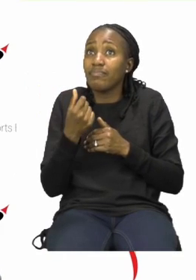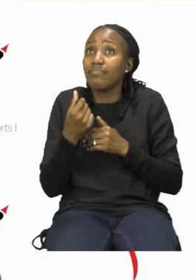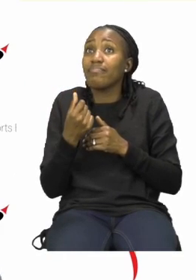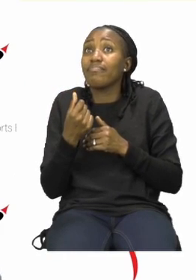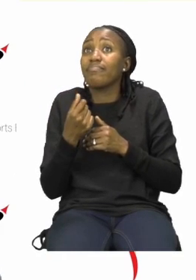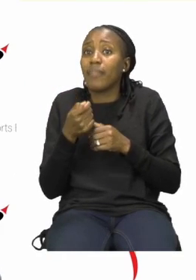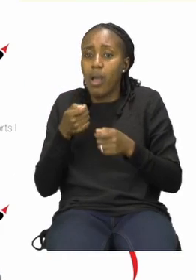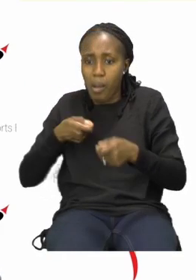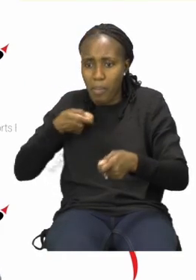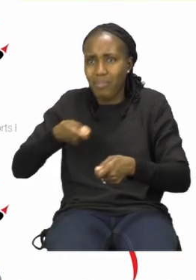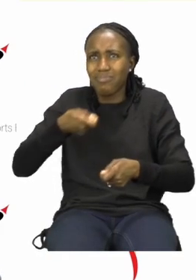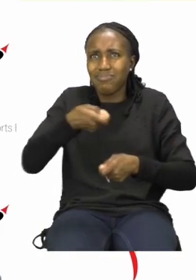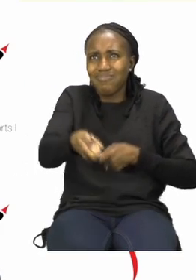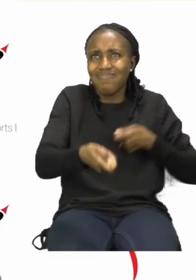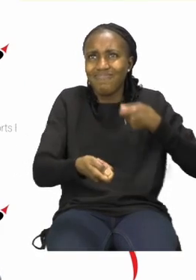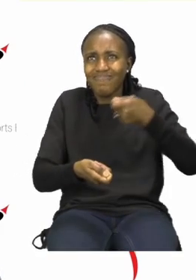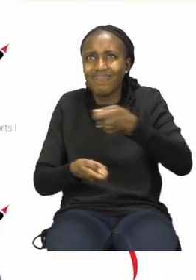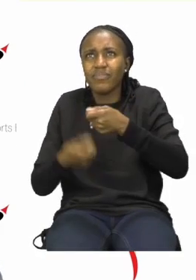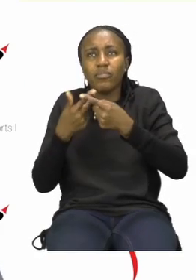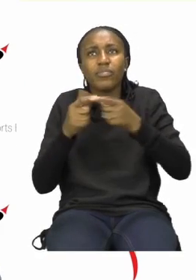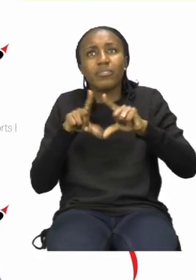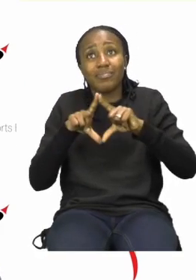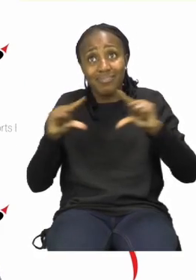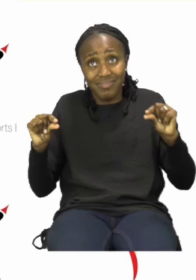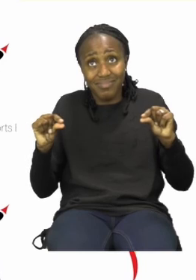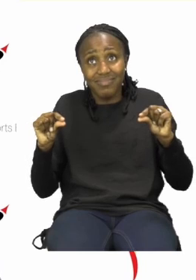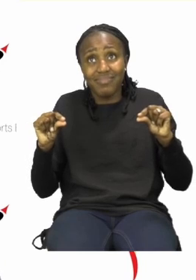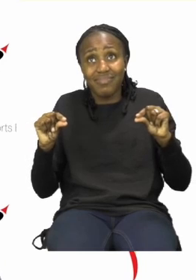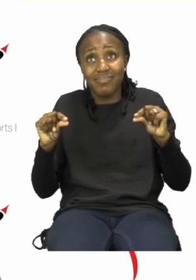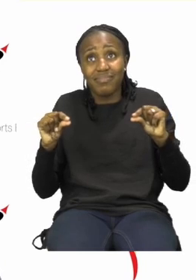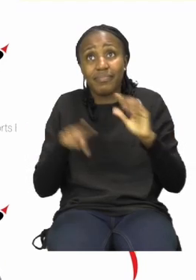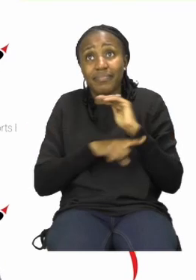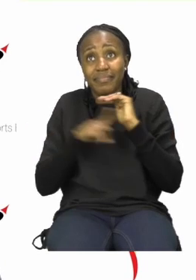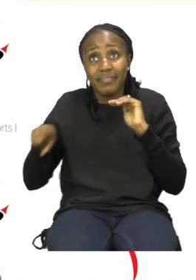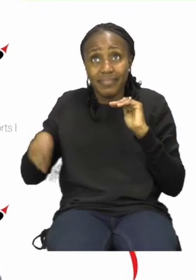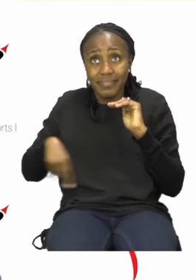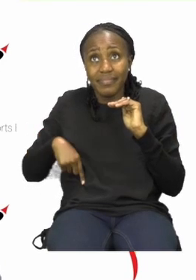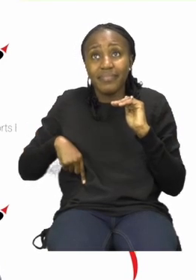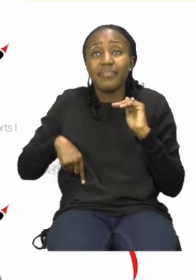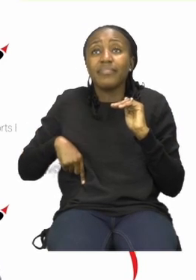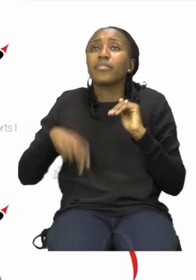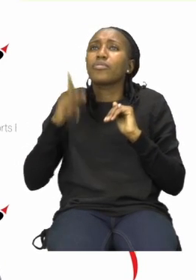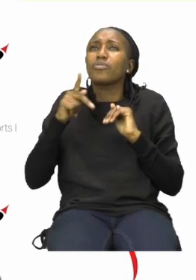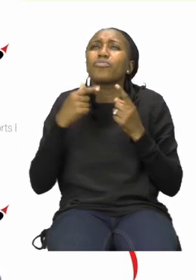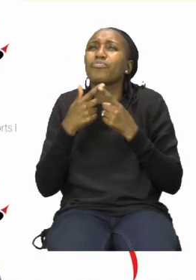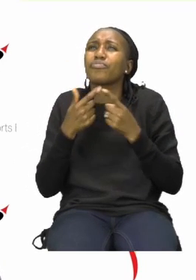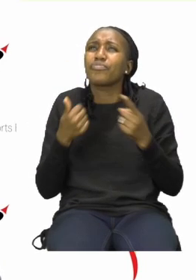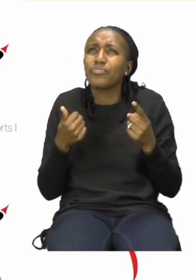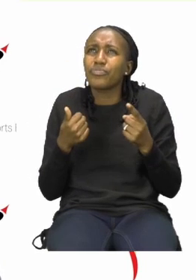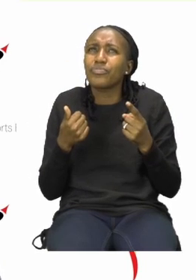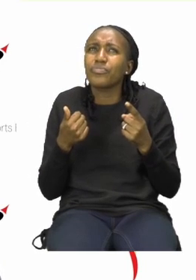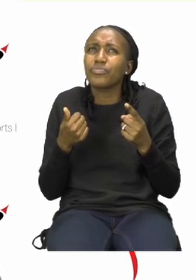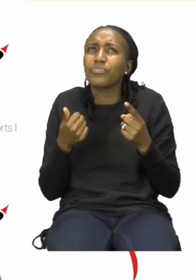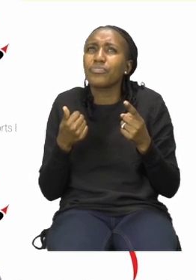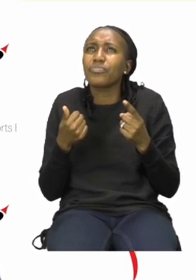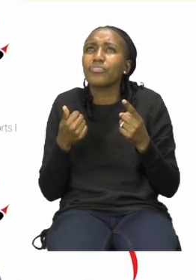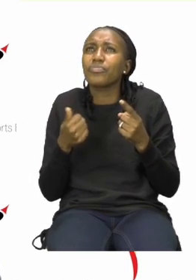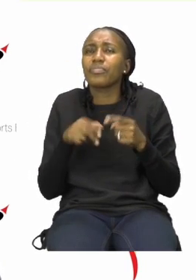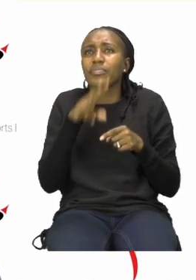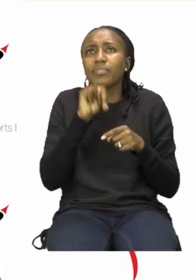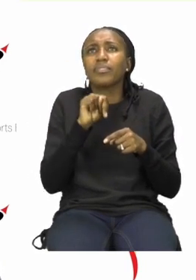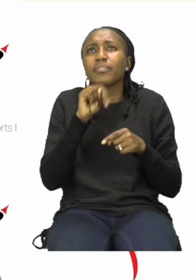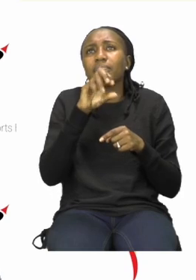most of that gets imported from Japan. And we have a special dispensation also with the assistance from the NASE